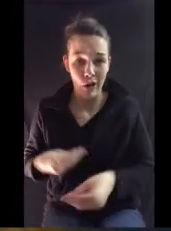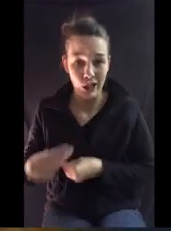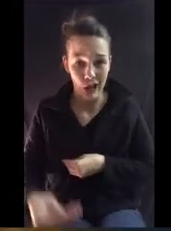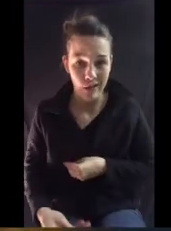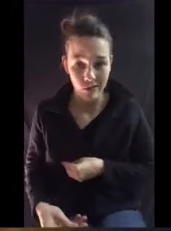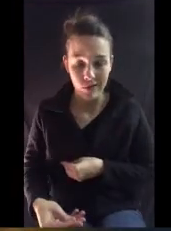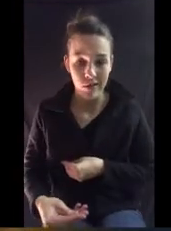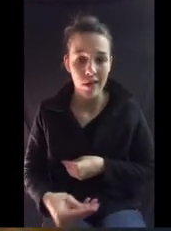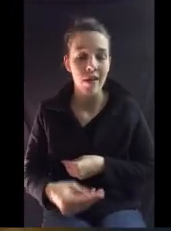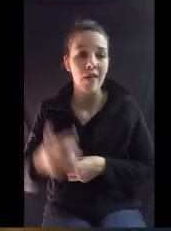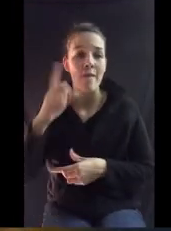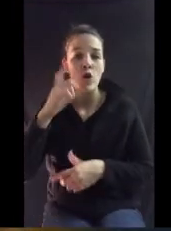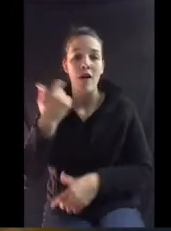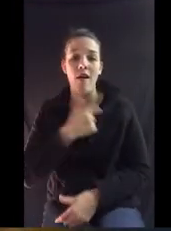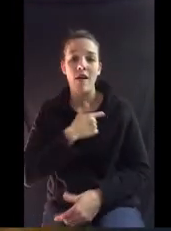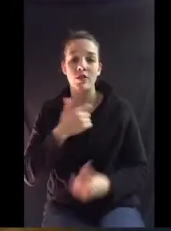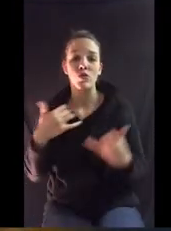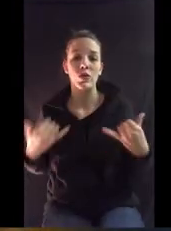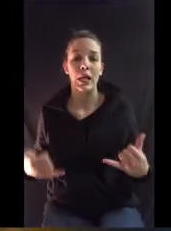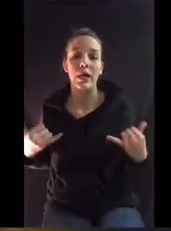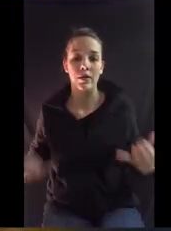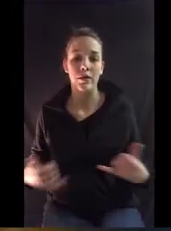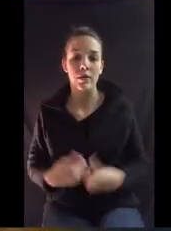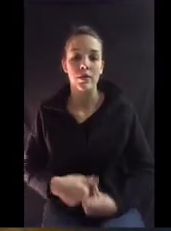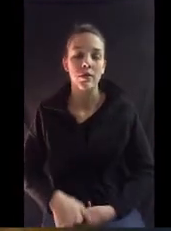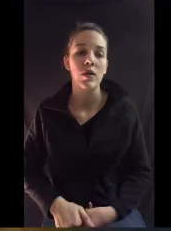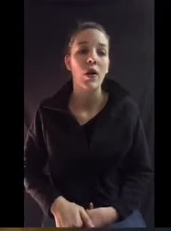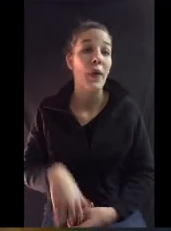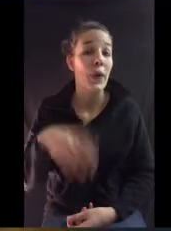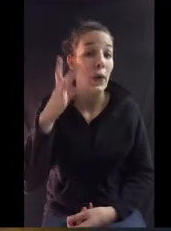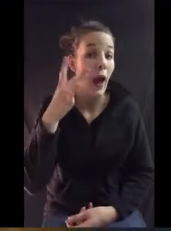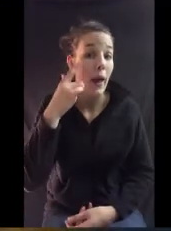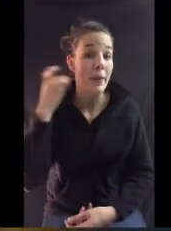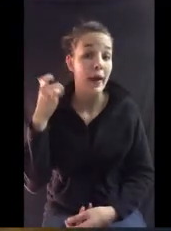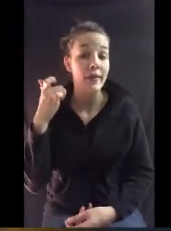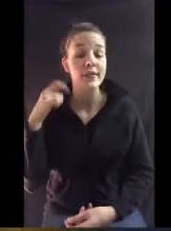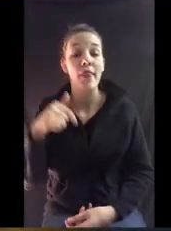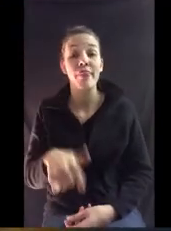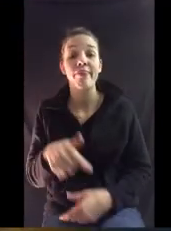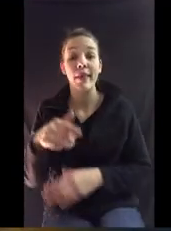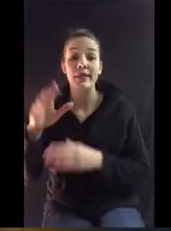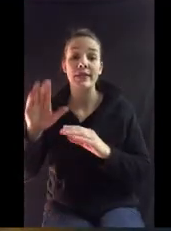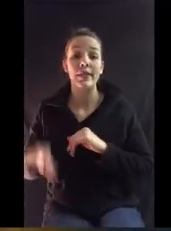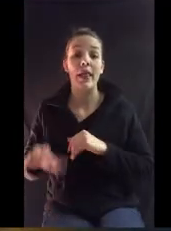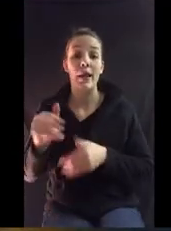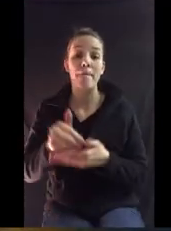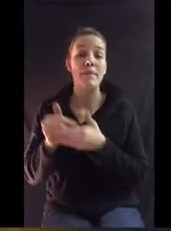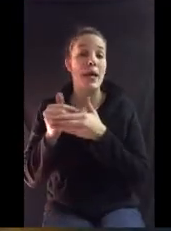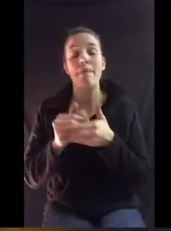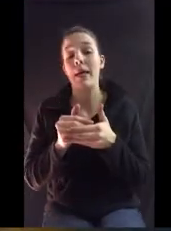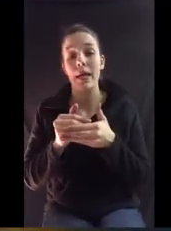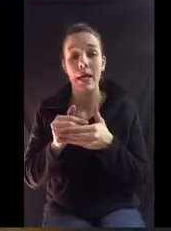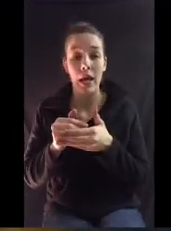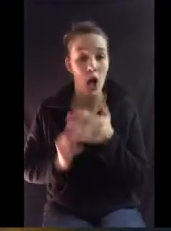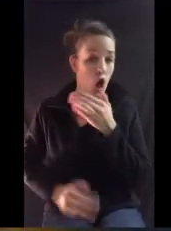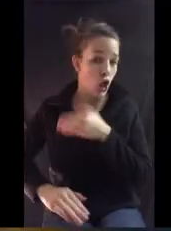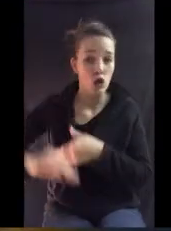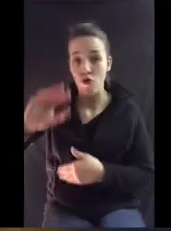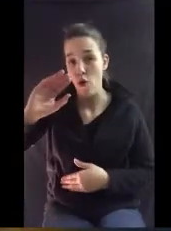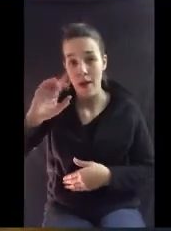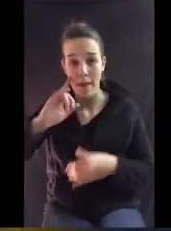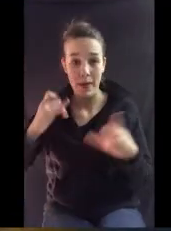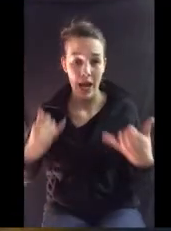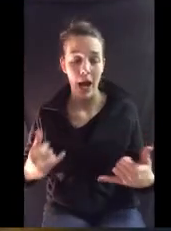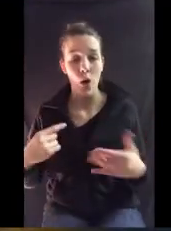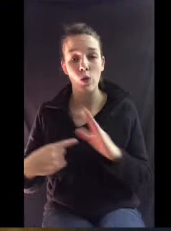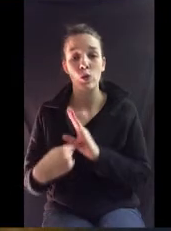world for generation upon generation and for us today. Why? Because this little baby,